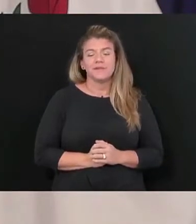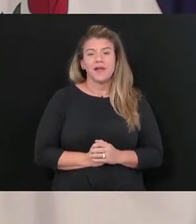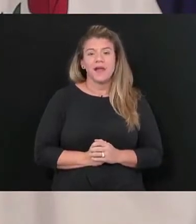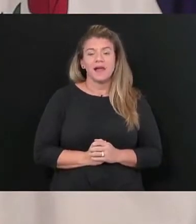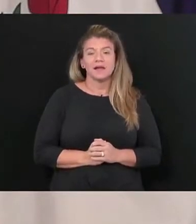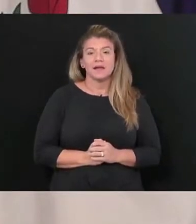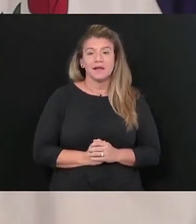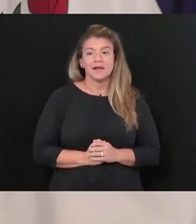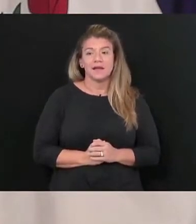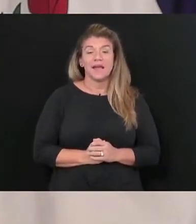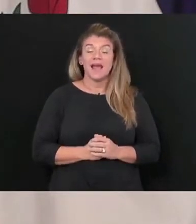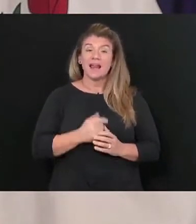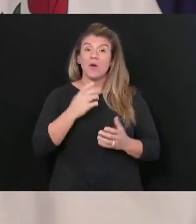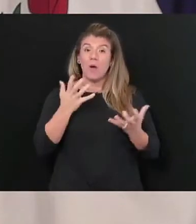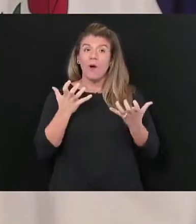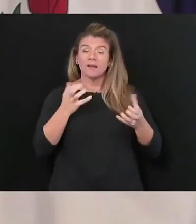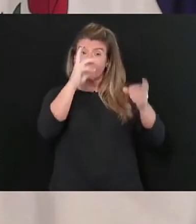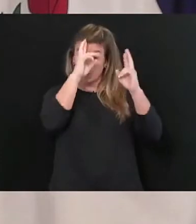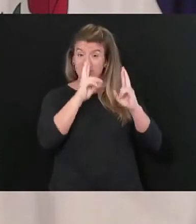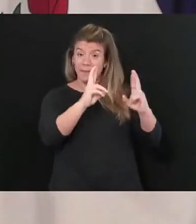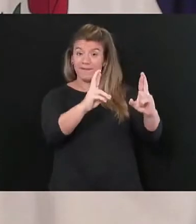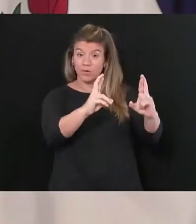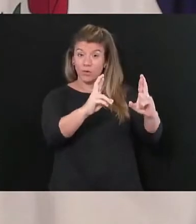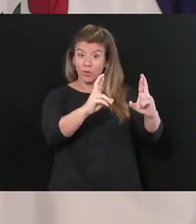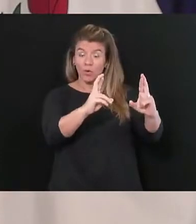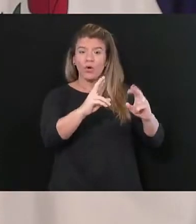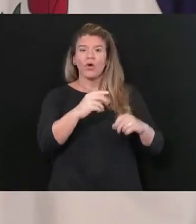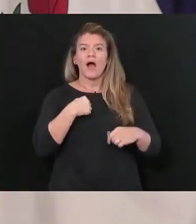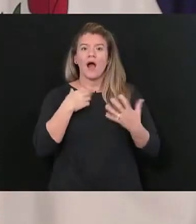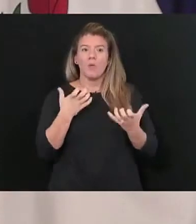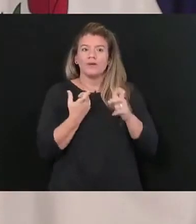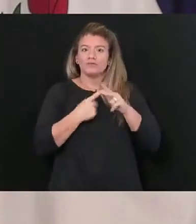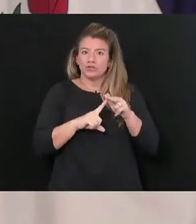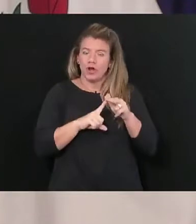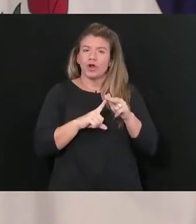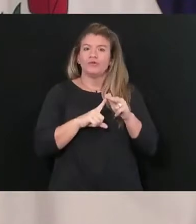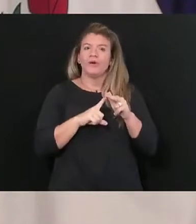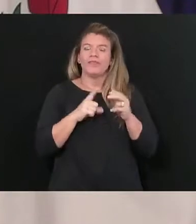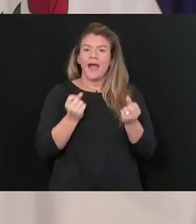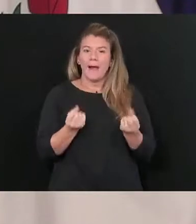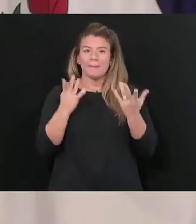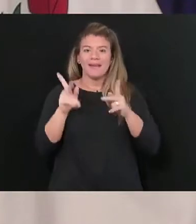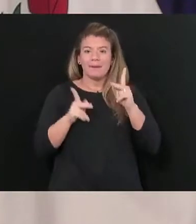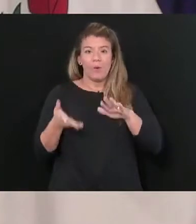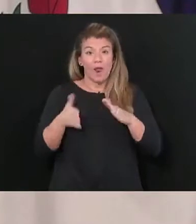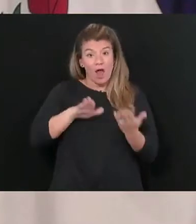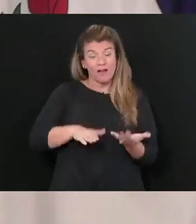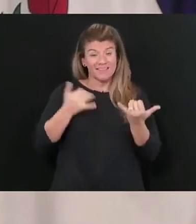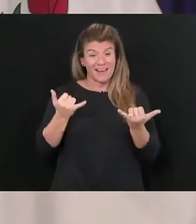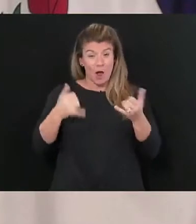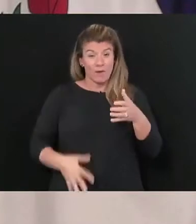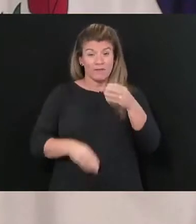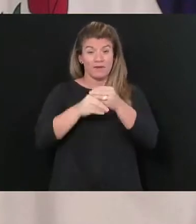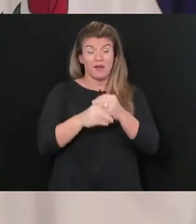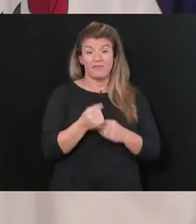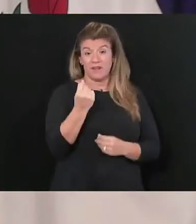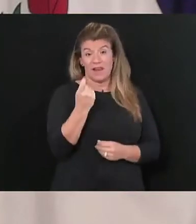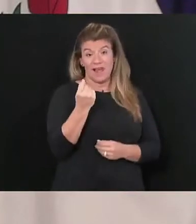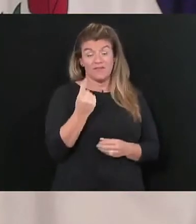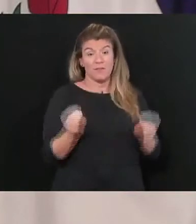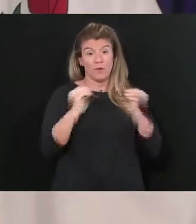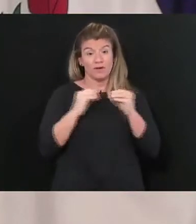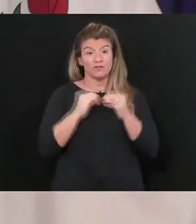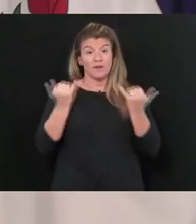want to start with this. We have now lost an additional 11 people in West Virginia. We're up to 330 deaths in West